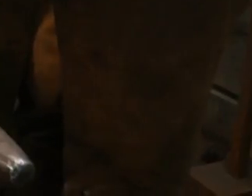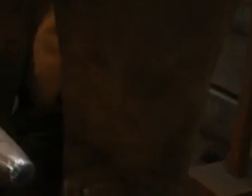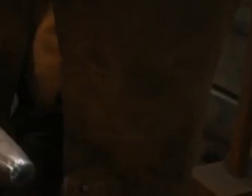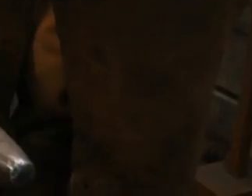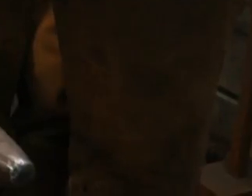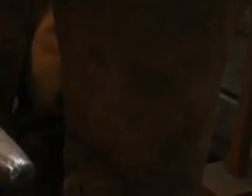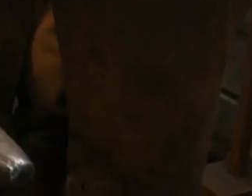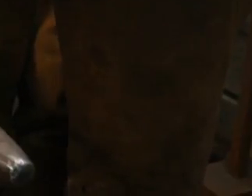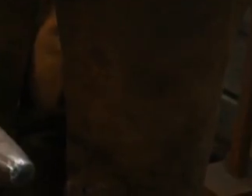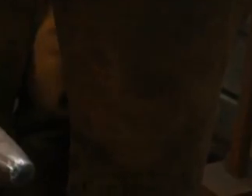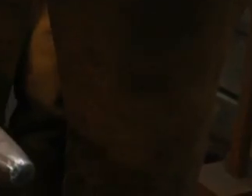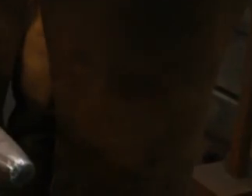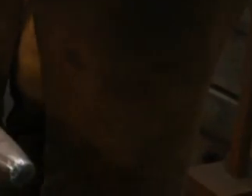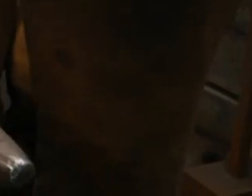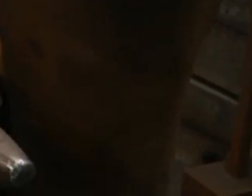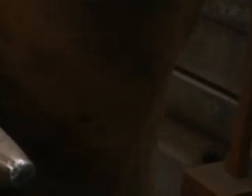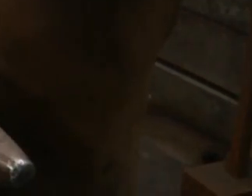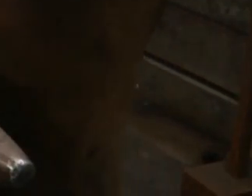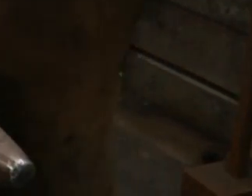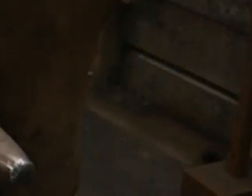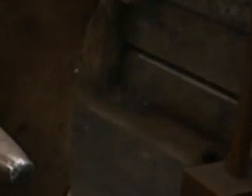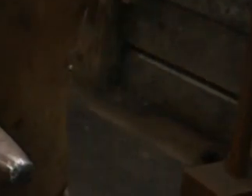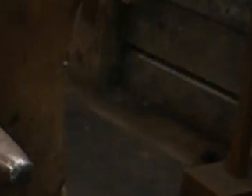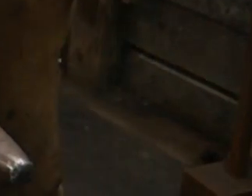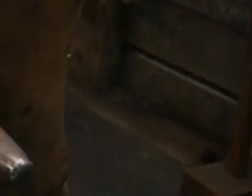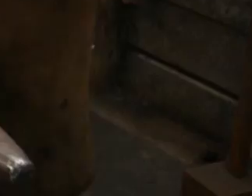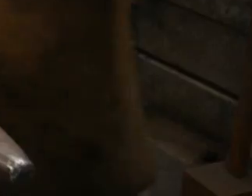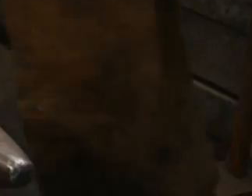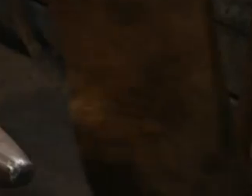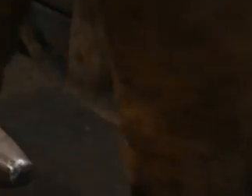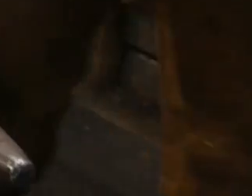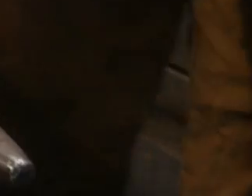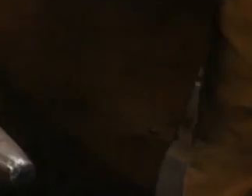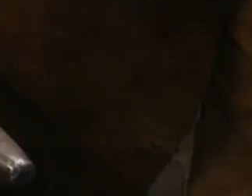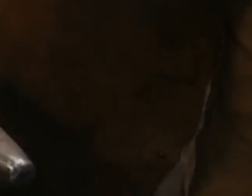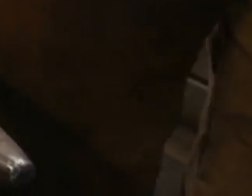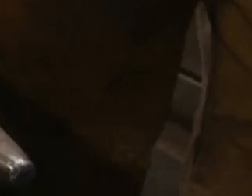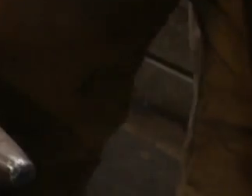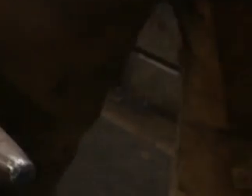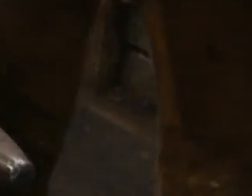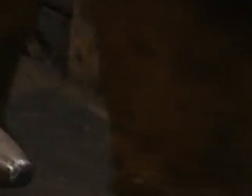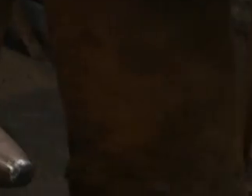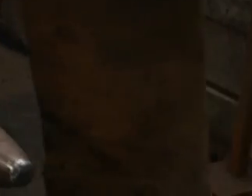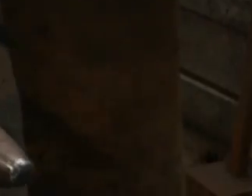As you can see, mm-hmm. all nice and square-like. And then I also prepped